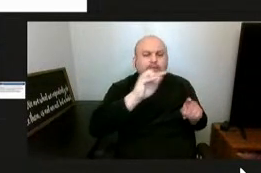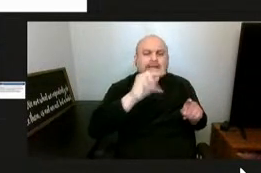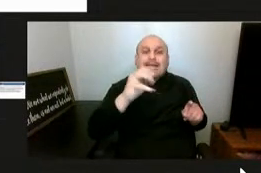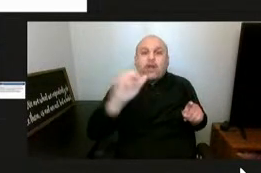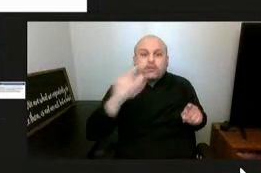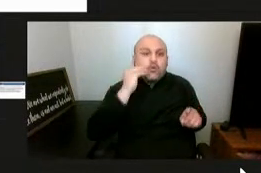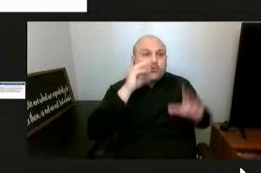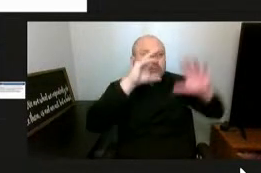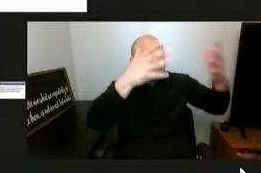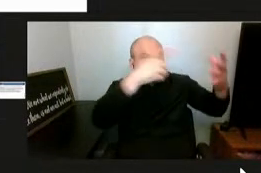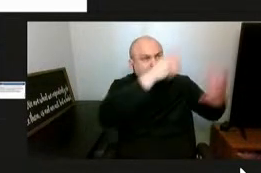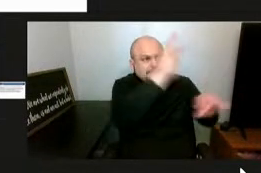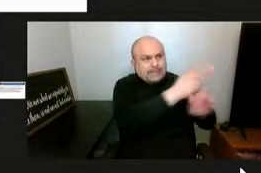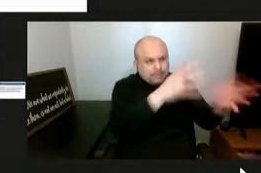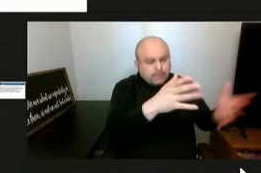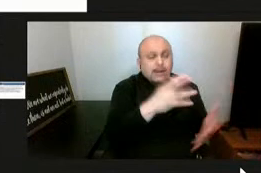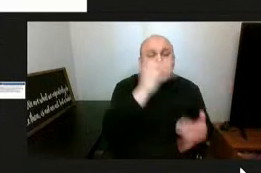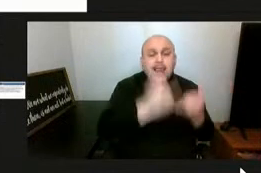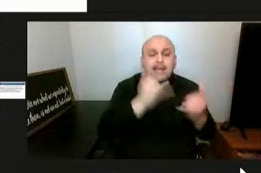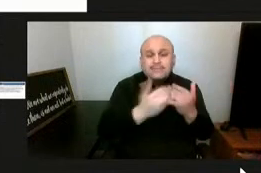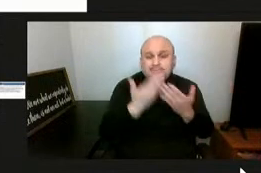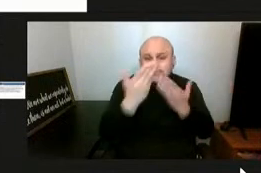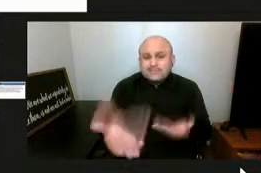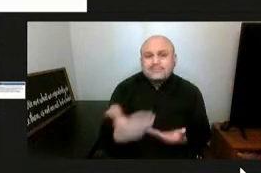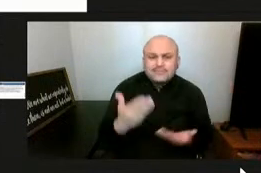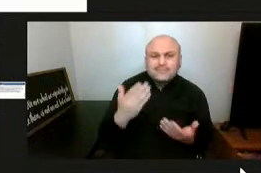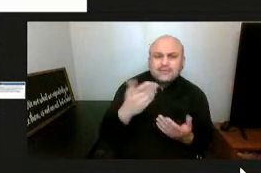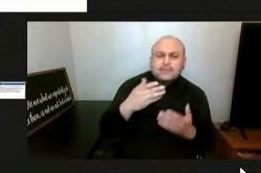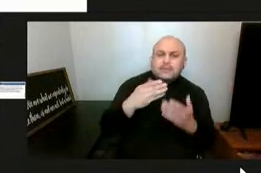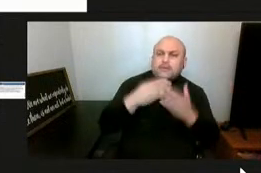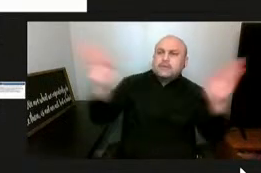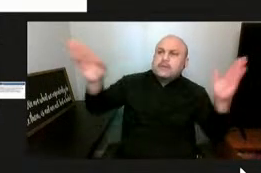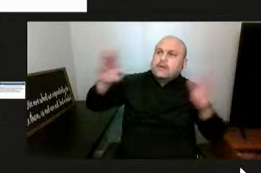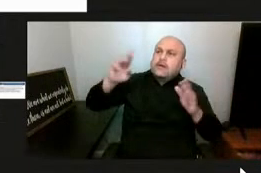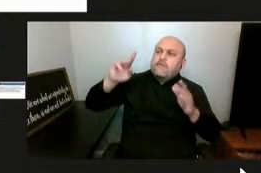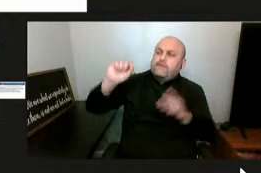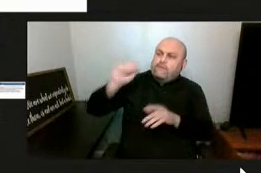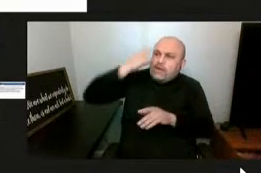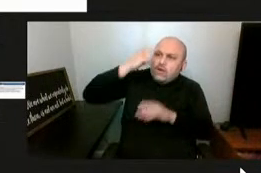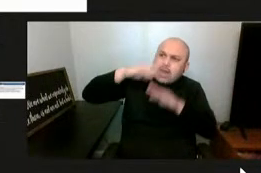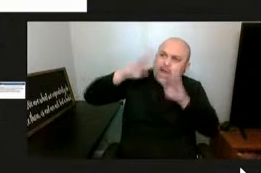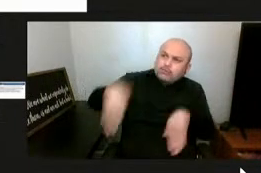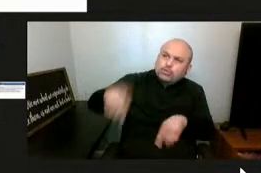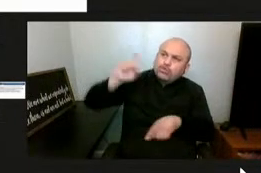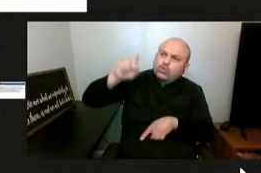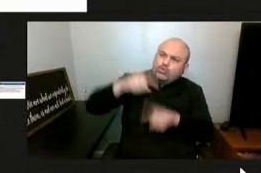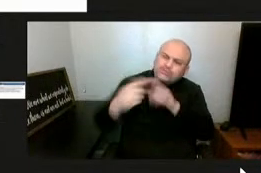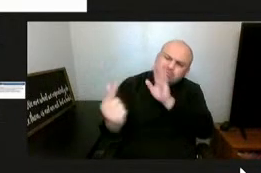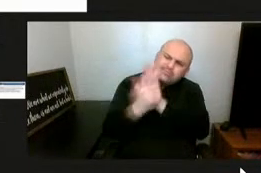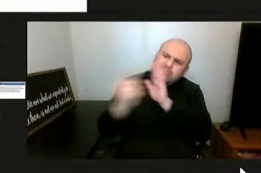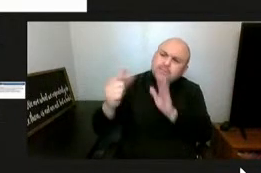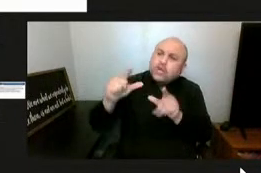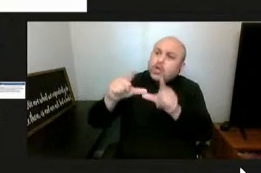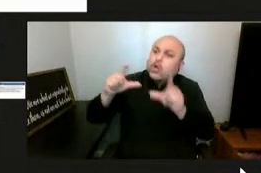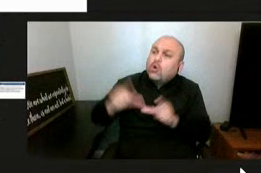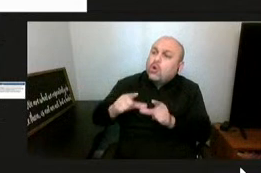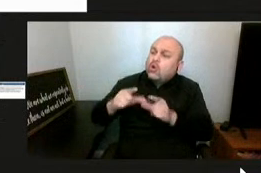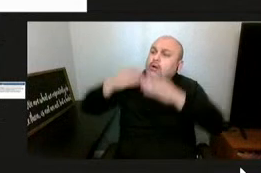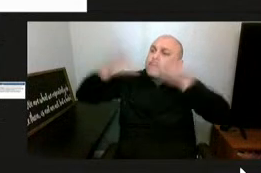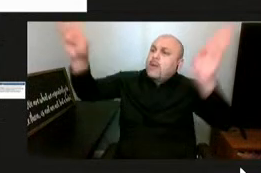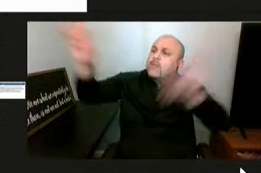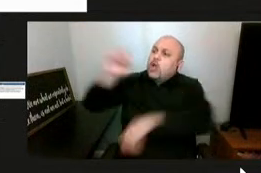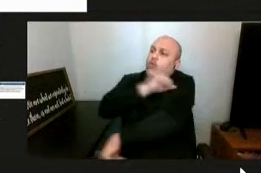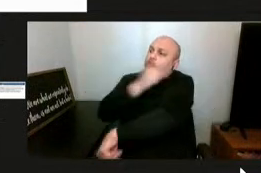recommendation applies to families in public housing, that the federal government should prohibit local public housing authority